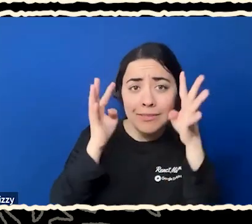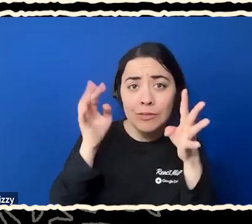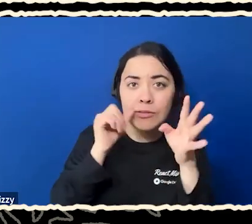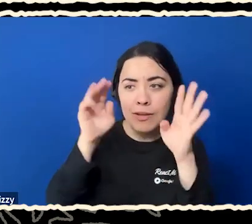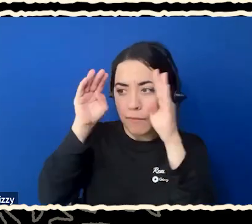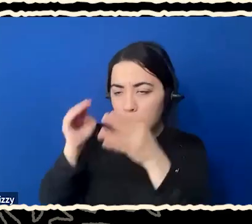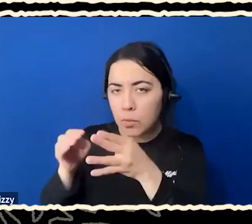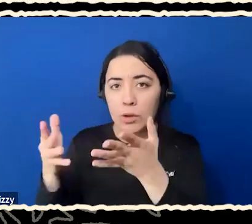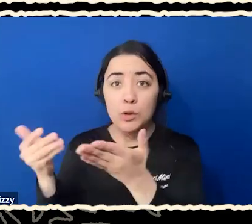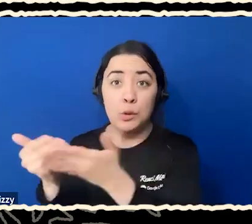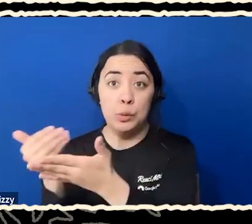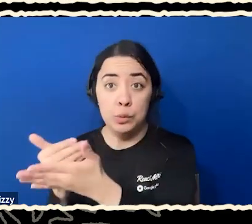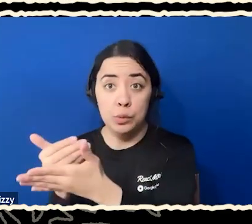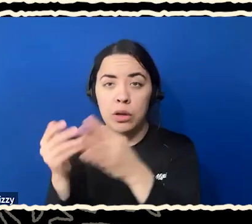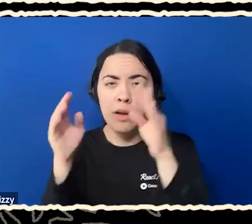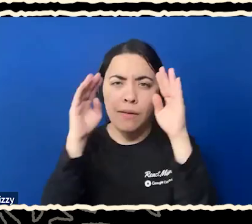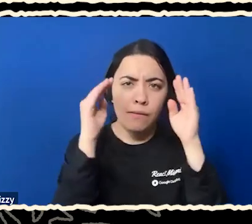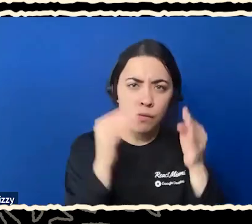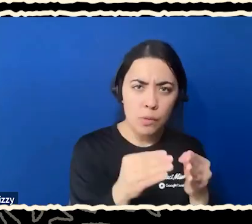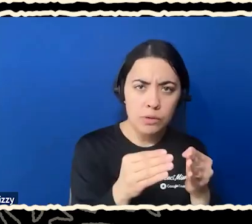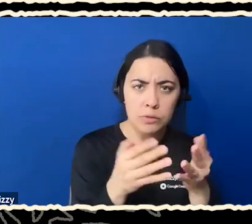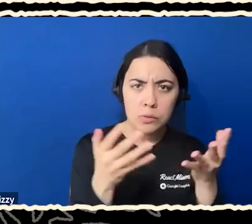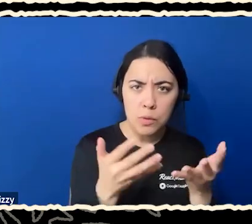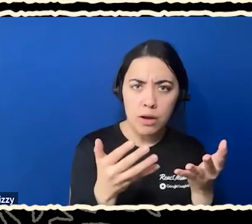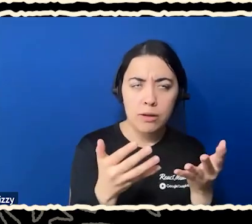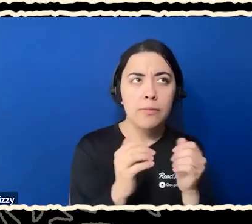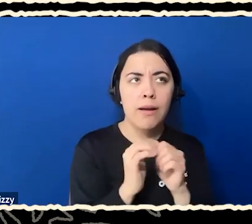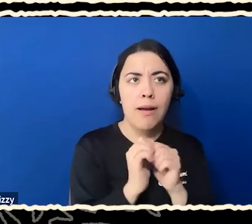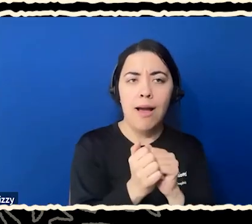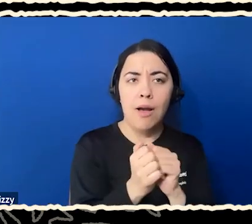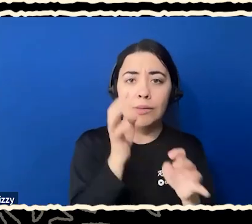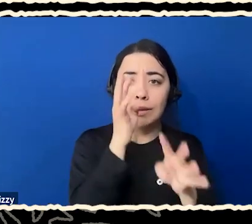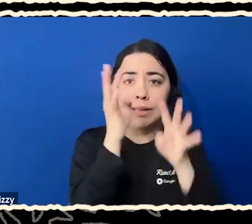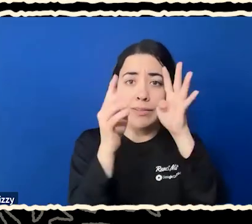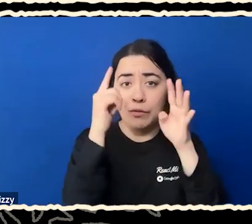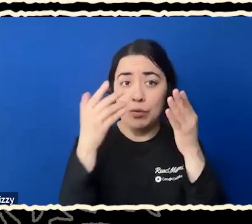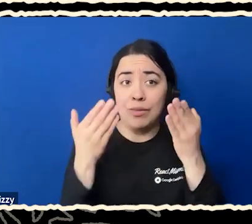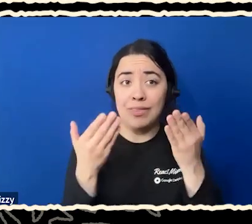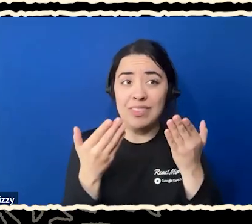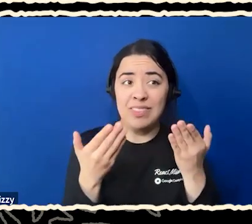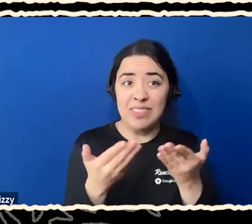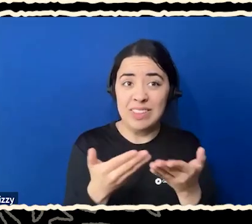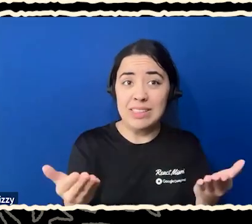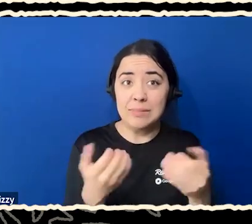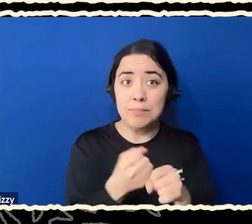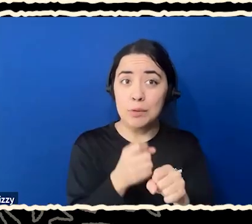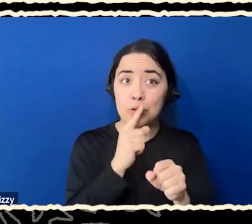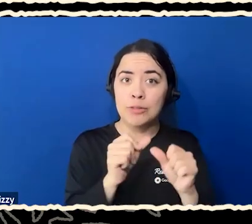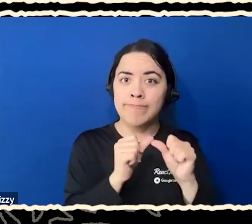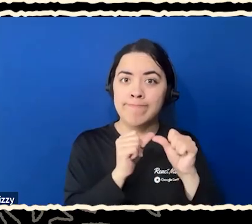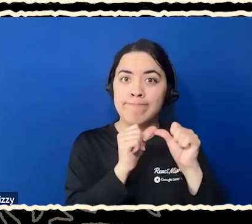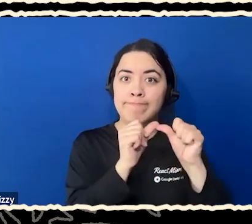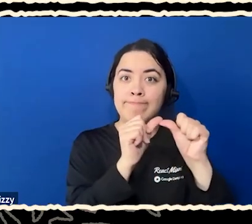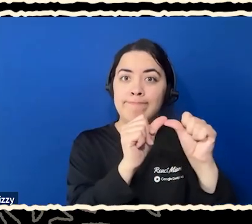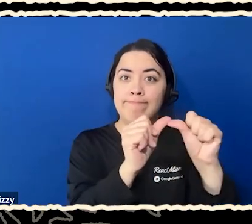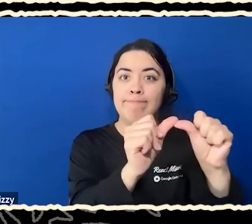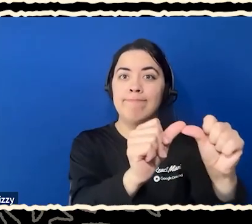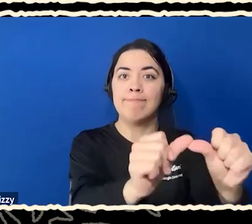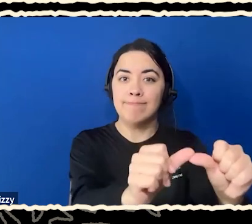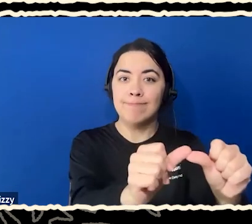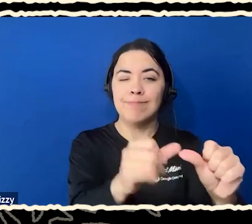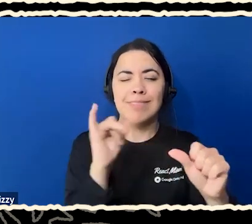and we thought about how to innovate for things to survive for a long time. That's the frame for the